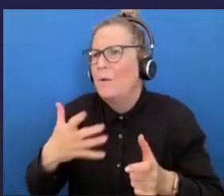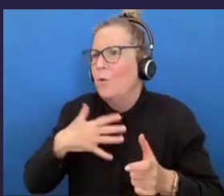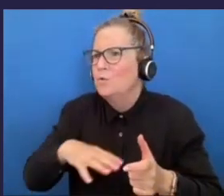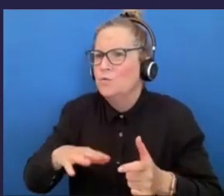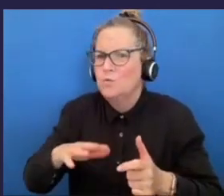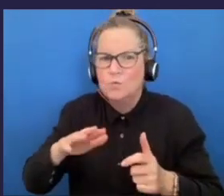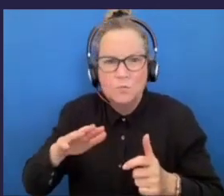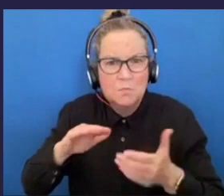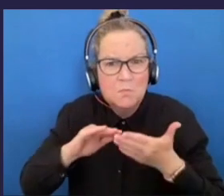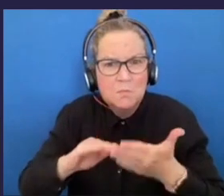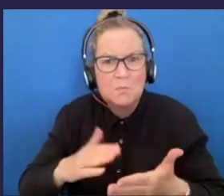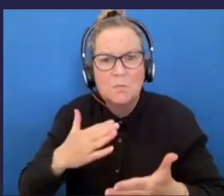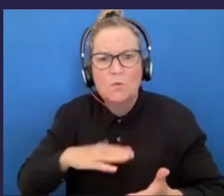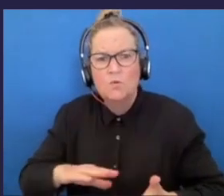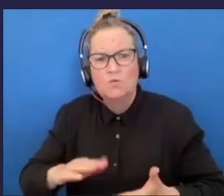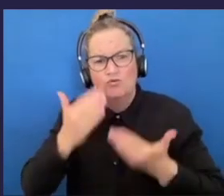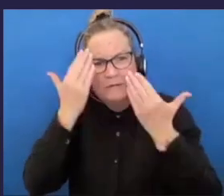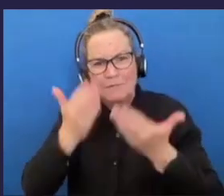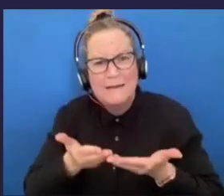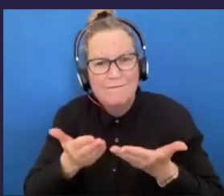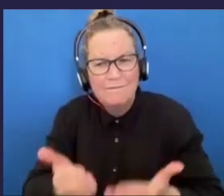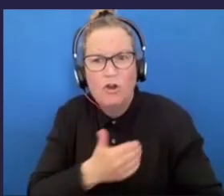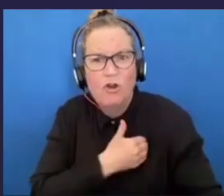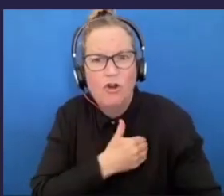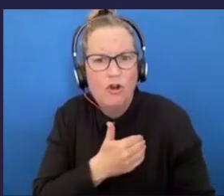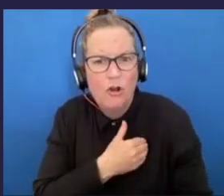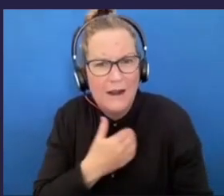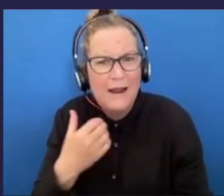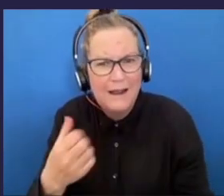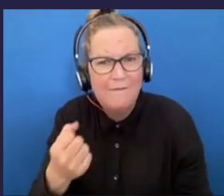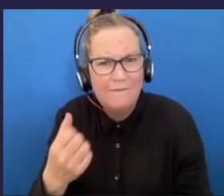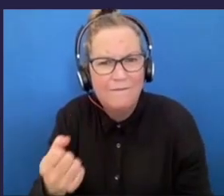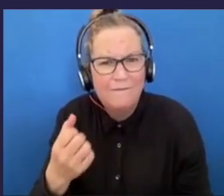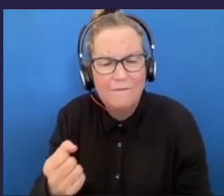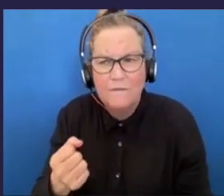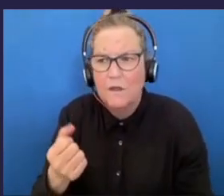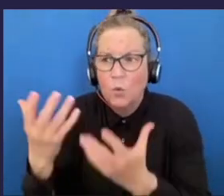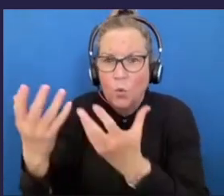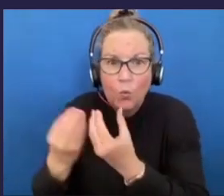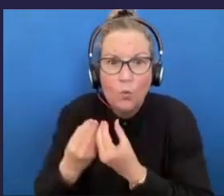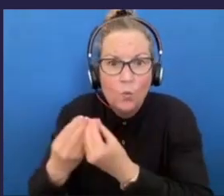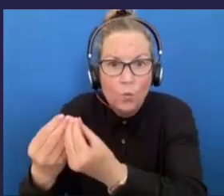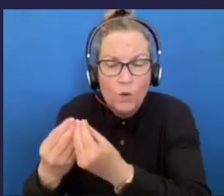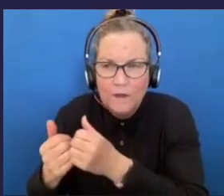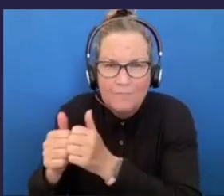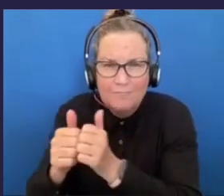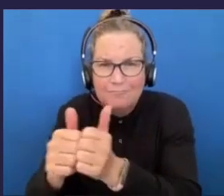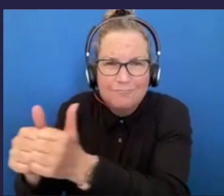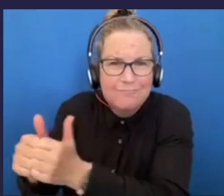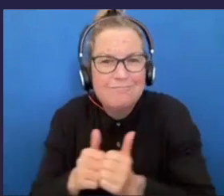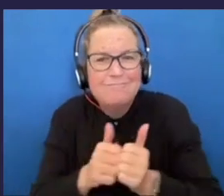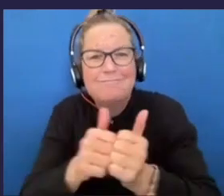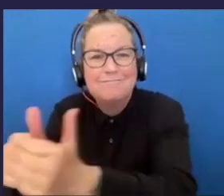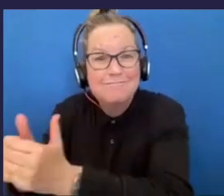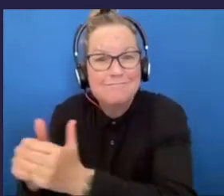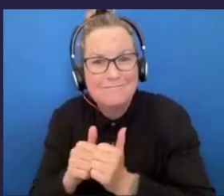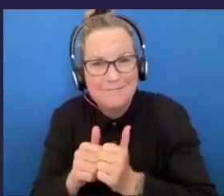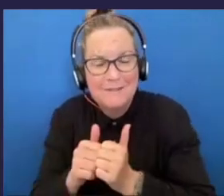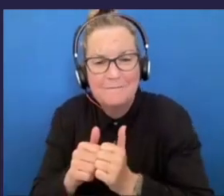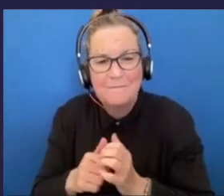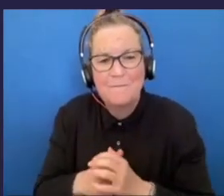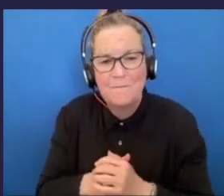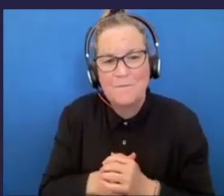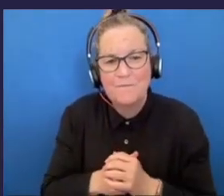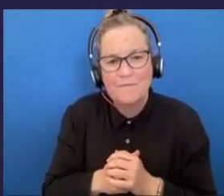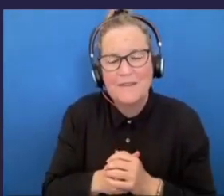want to show respect and walk through the journey collaboratively with workplaces. And again, just emphasising that point that I